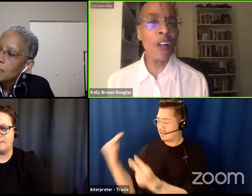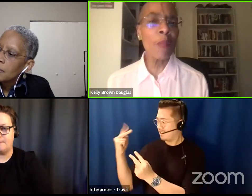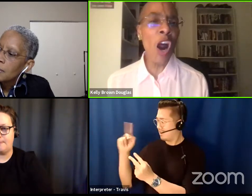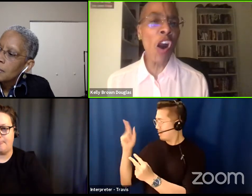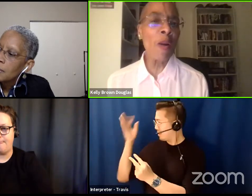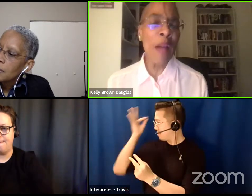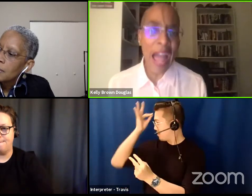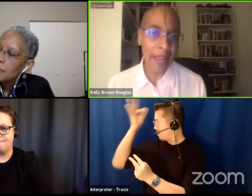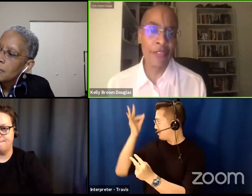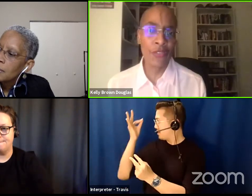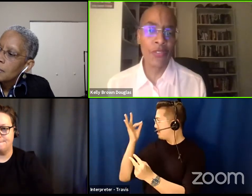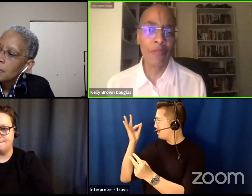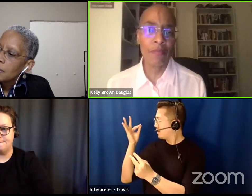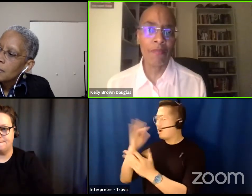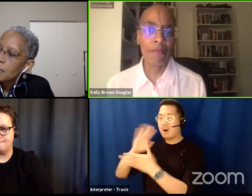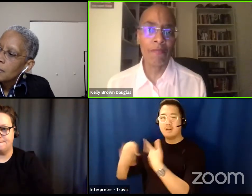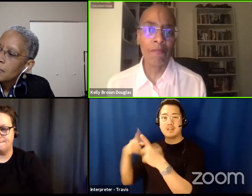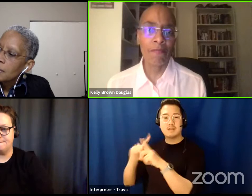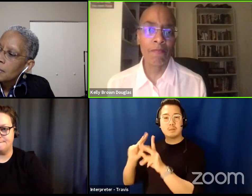persons from our past